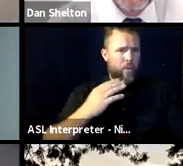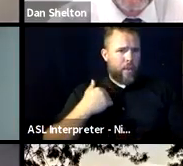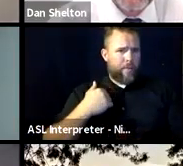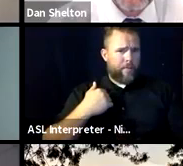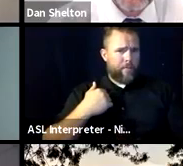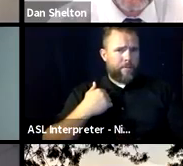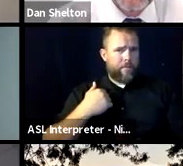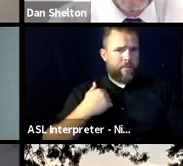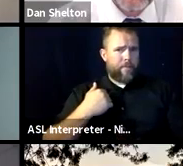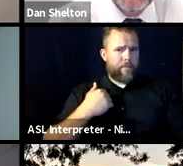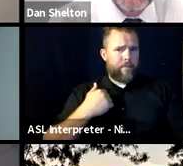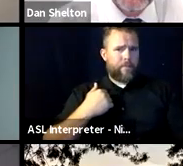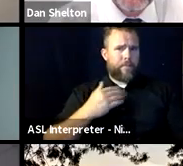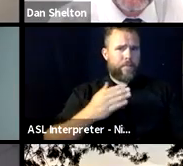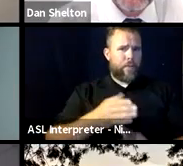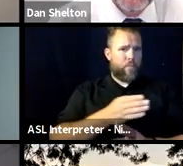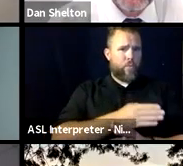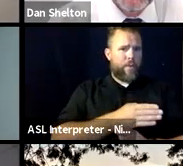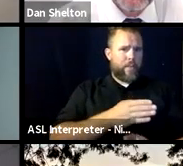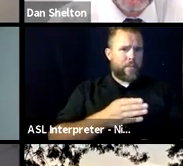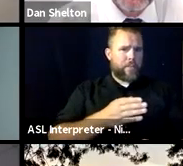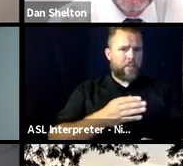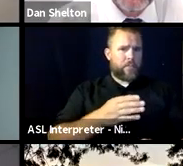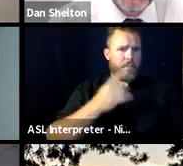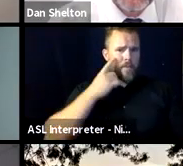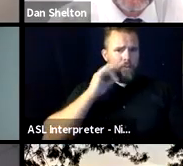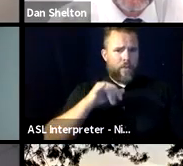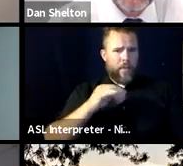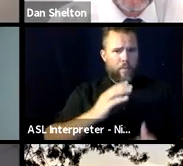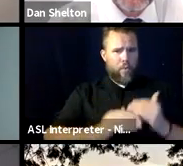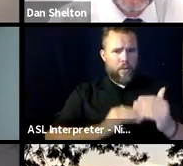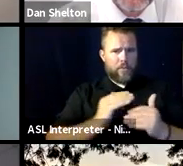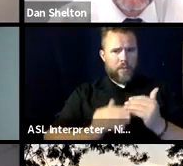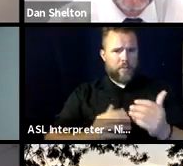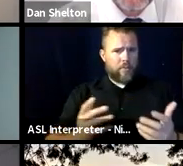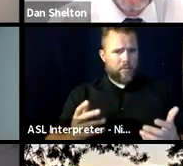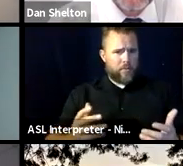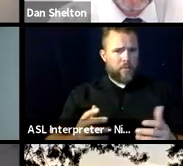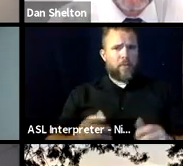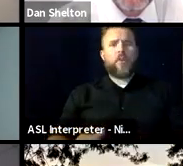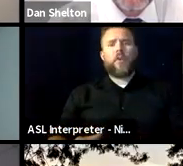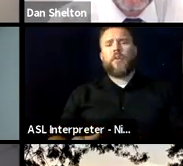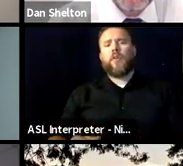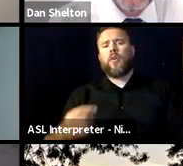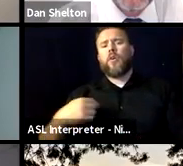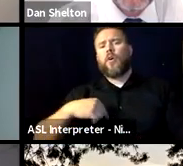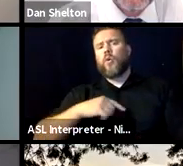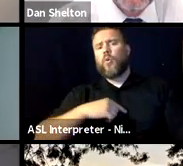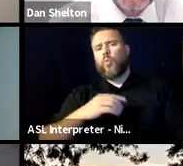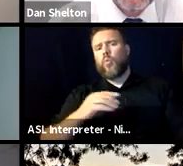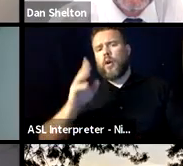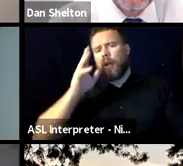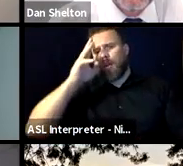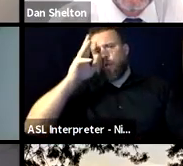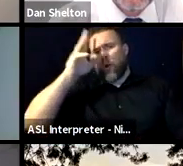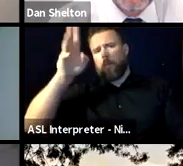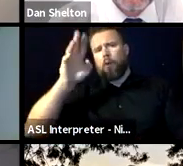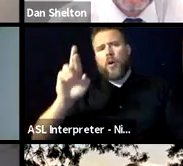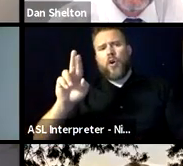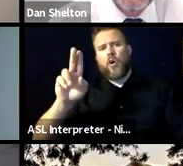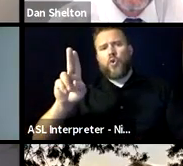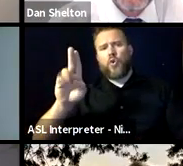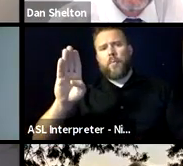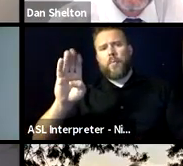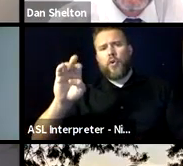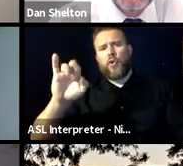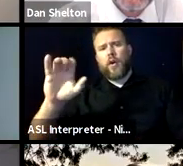used previously when we went through this process? Mr. Pulaski, we're going to create a rubric, and depending on who